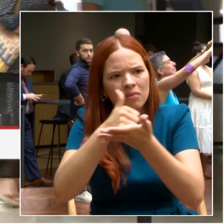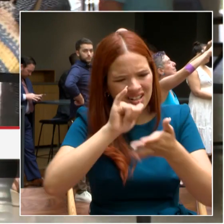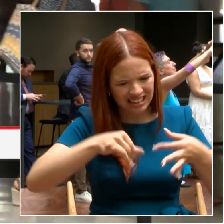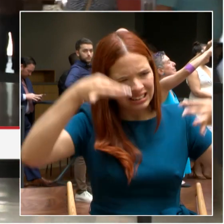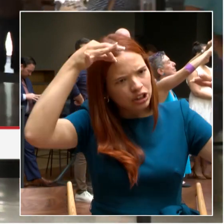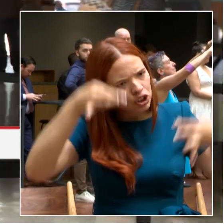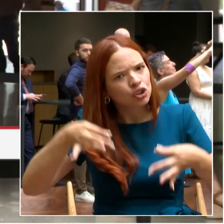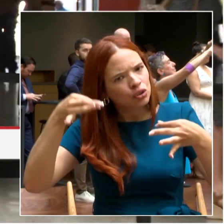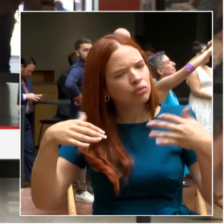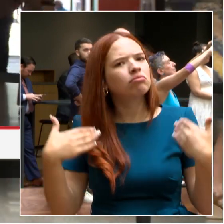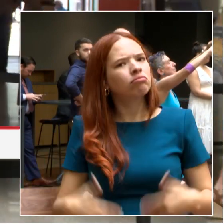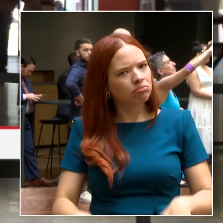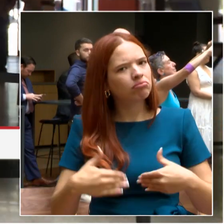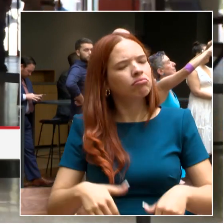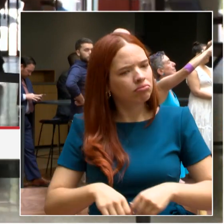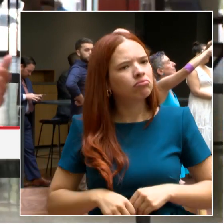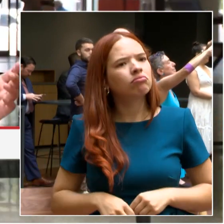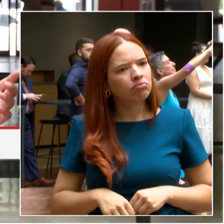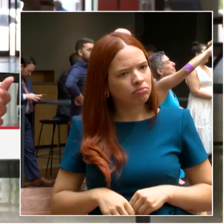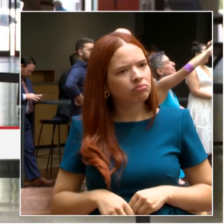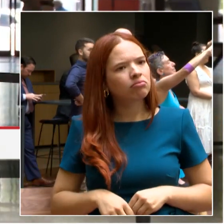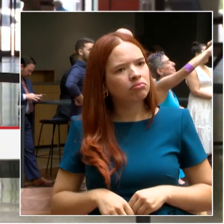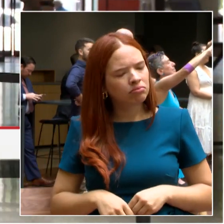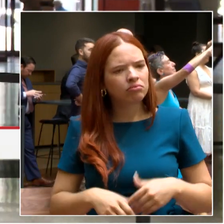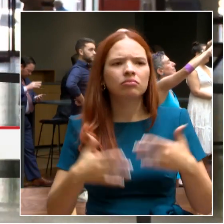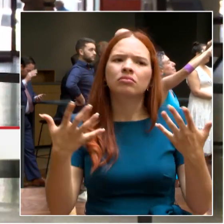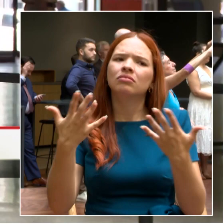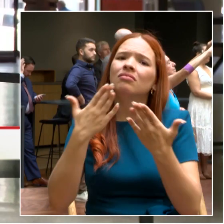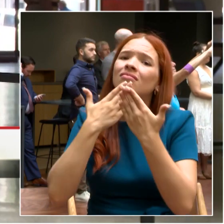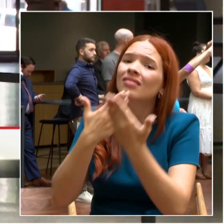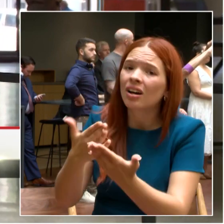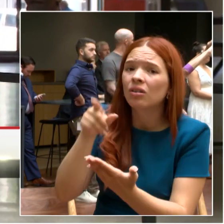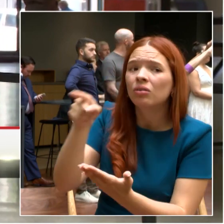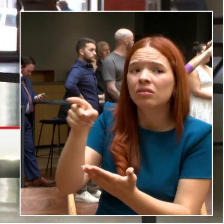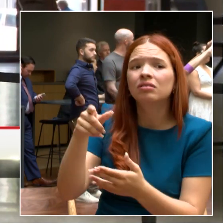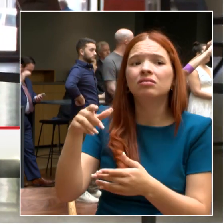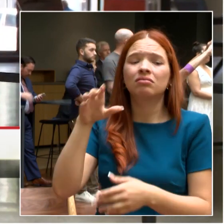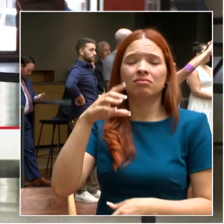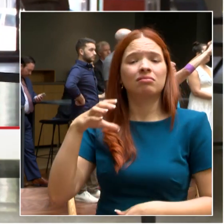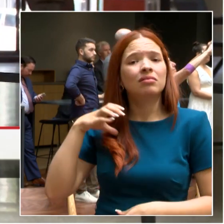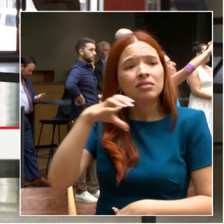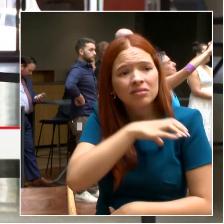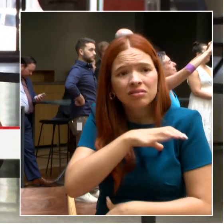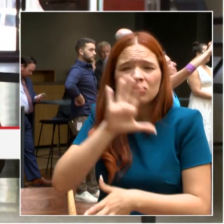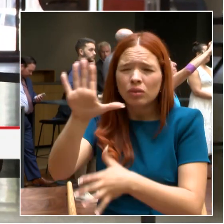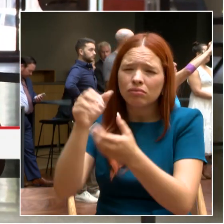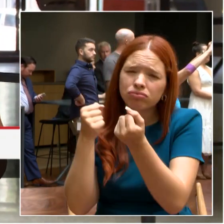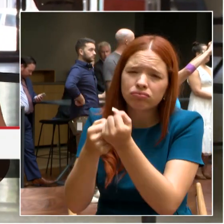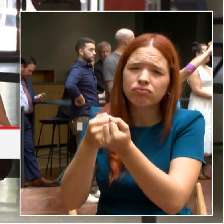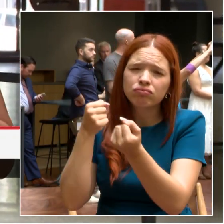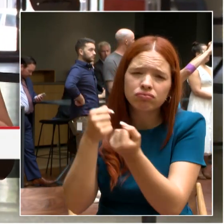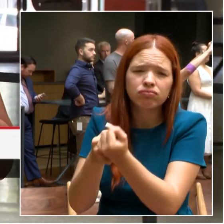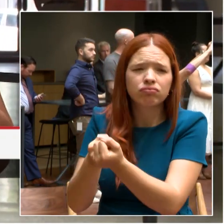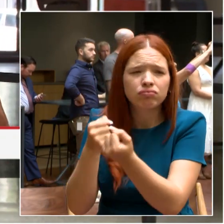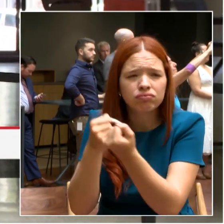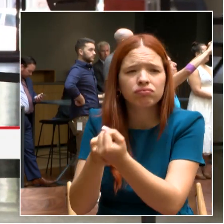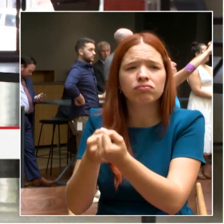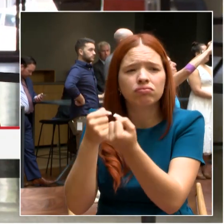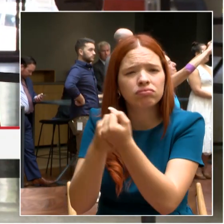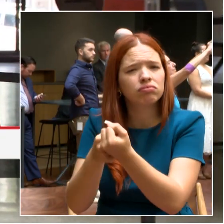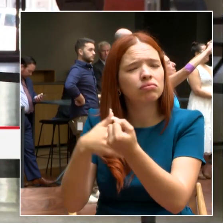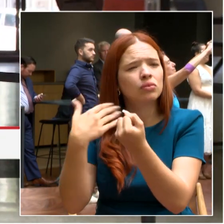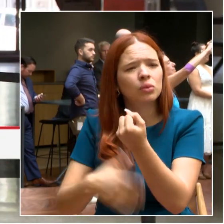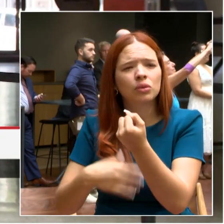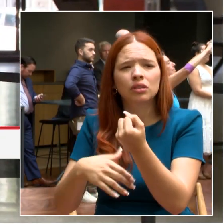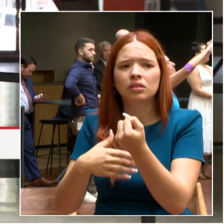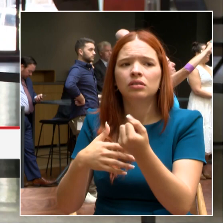also grateful that the council has been very supportive, and I want to thank you, Kenyon, especially for your leadership on this, because some of